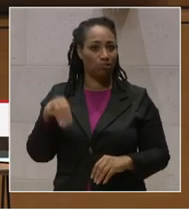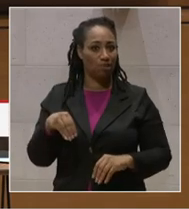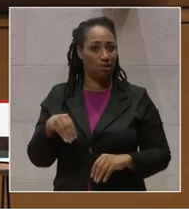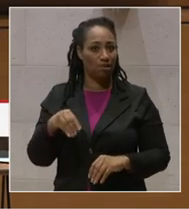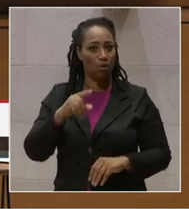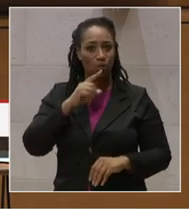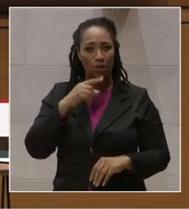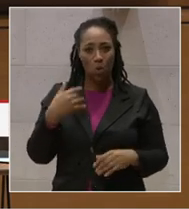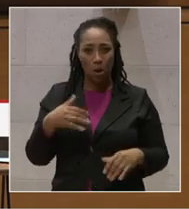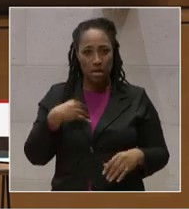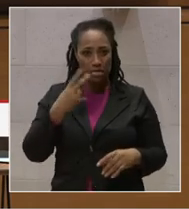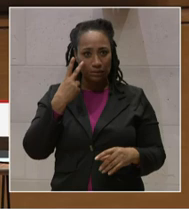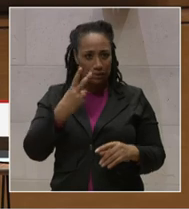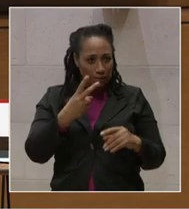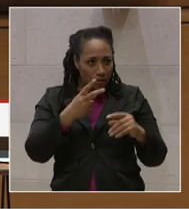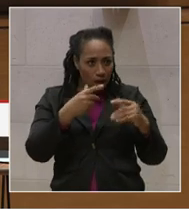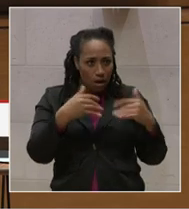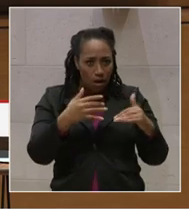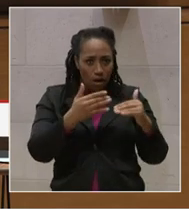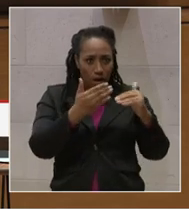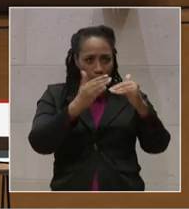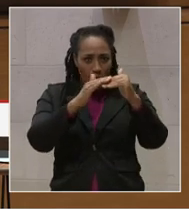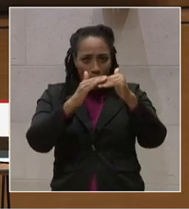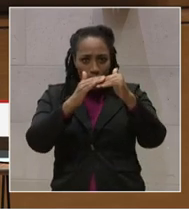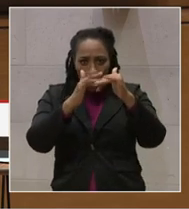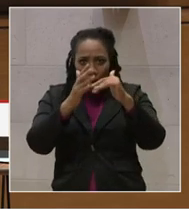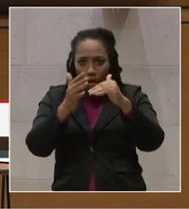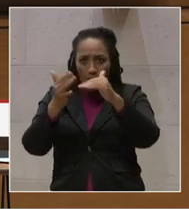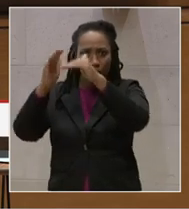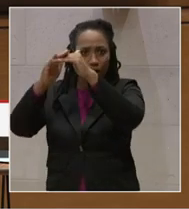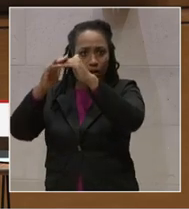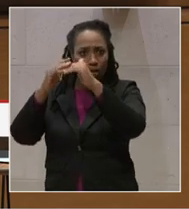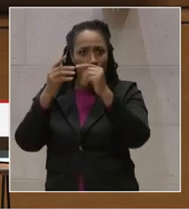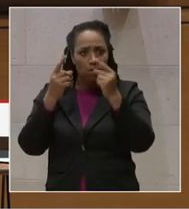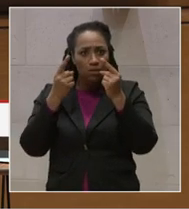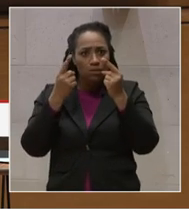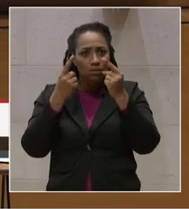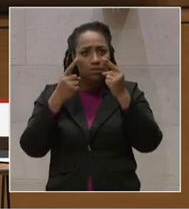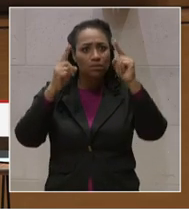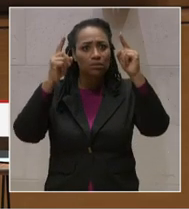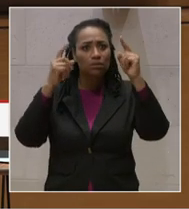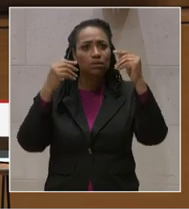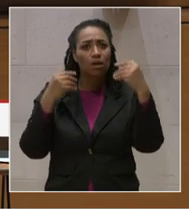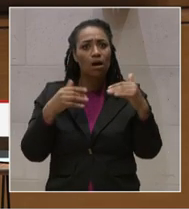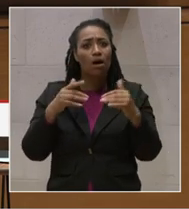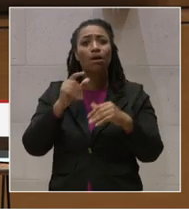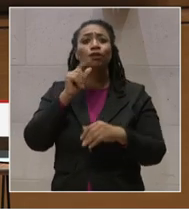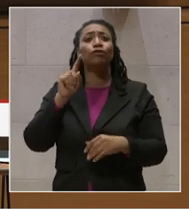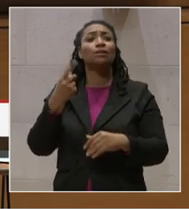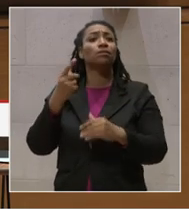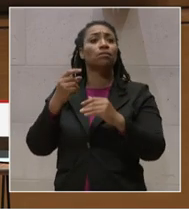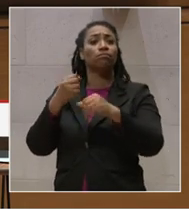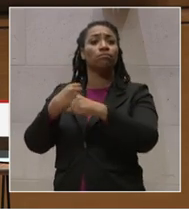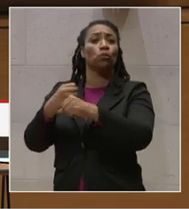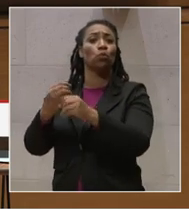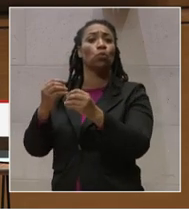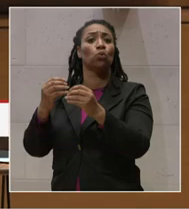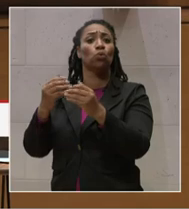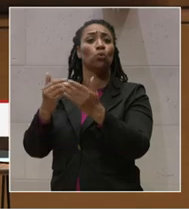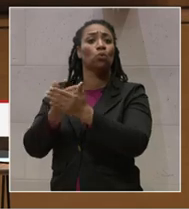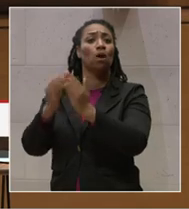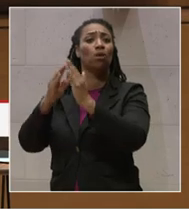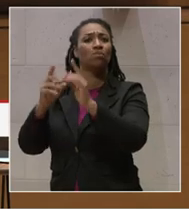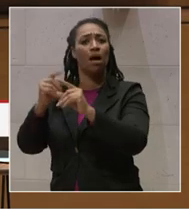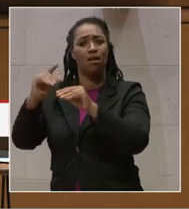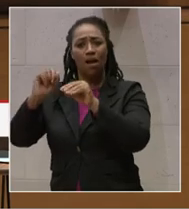than just the production of housing. We're seeing that trickle-down effect to how that housing goal has